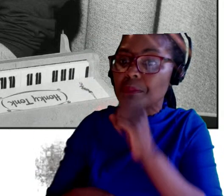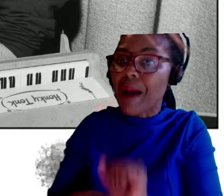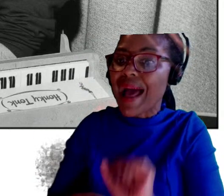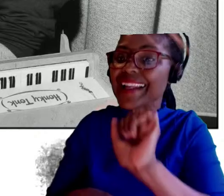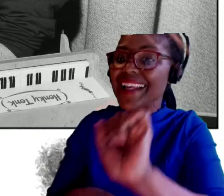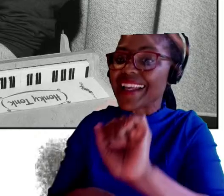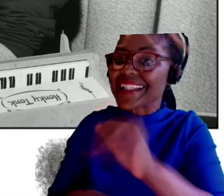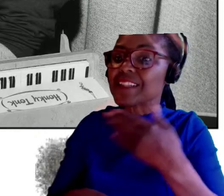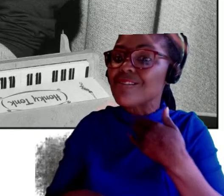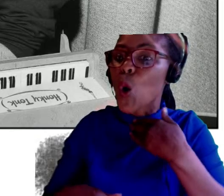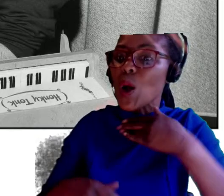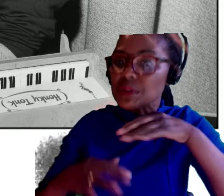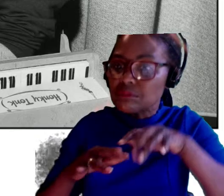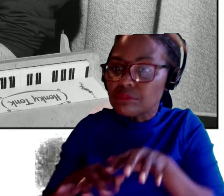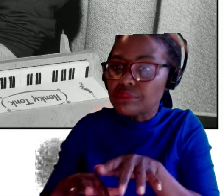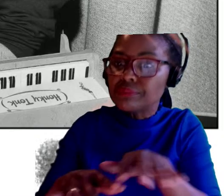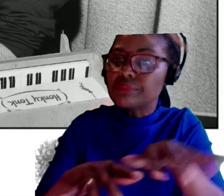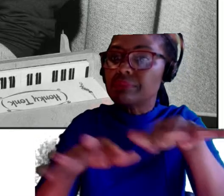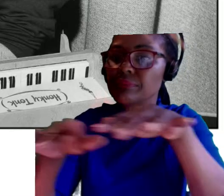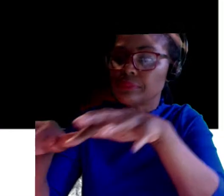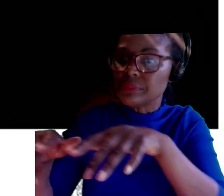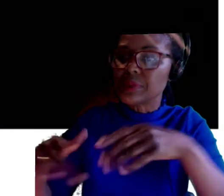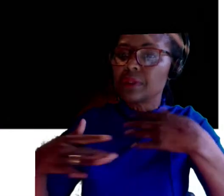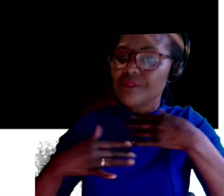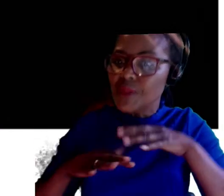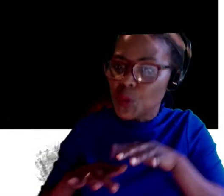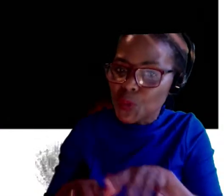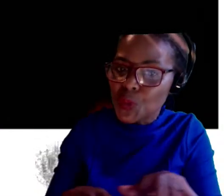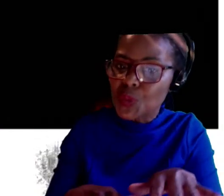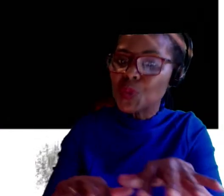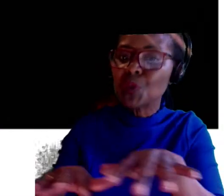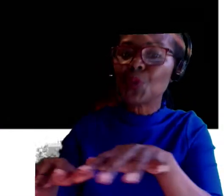the whole room in this bittersweet melancholy.